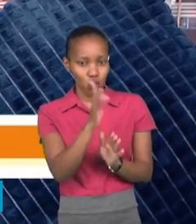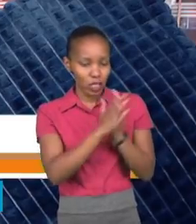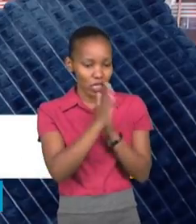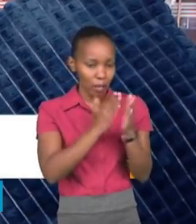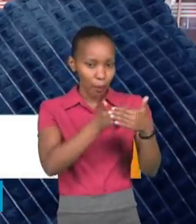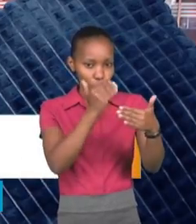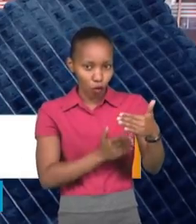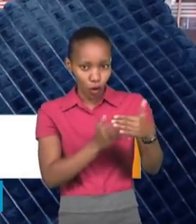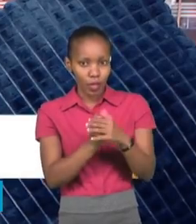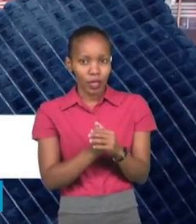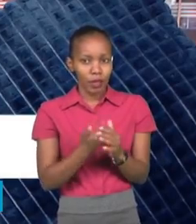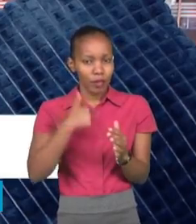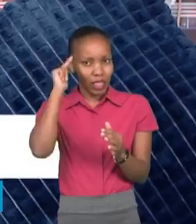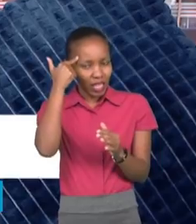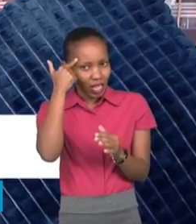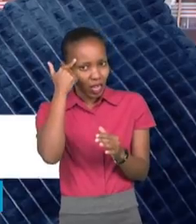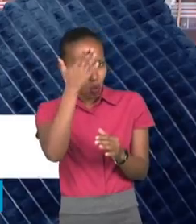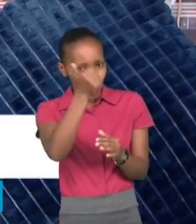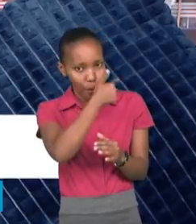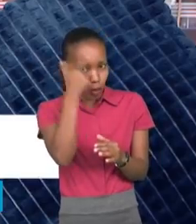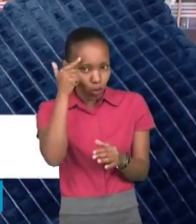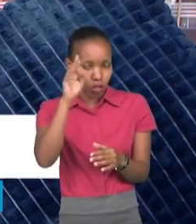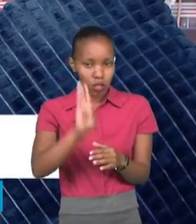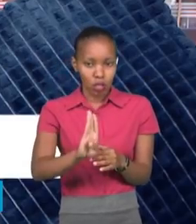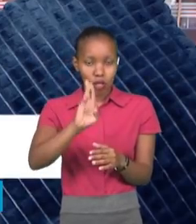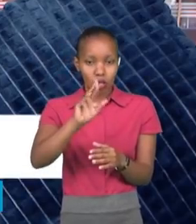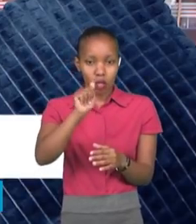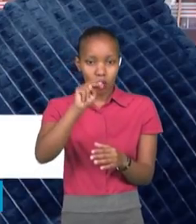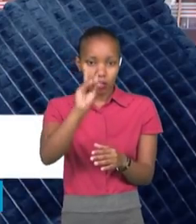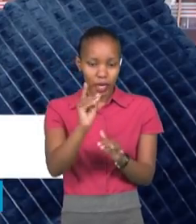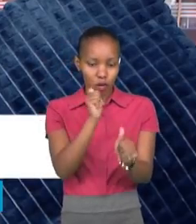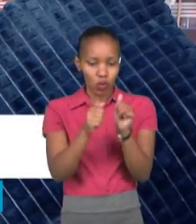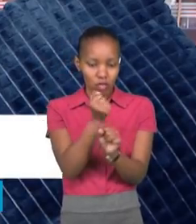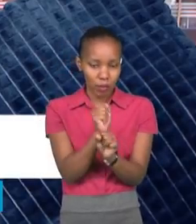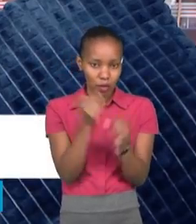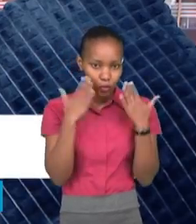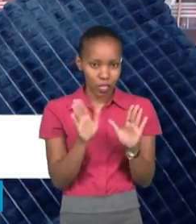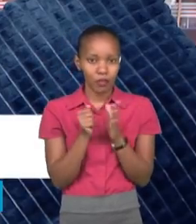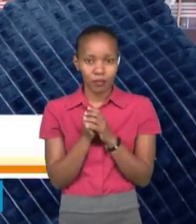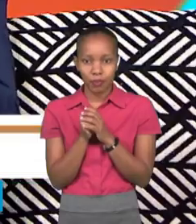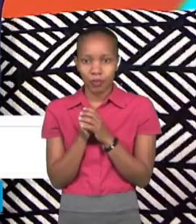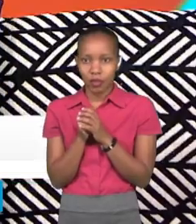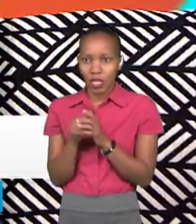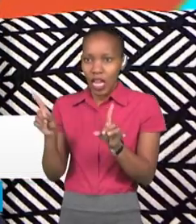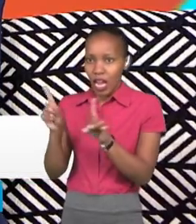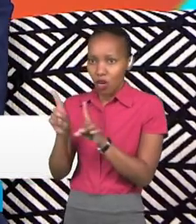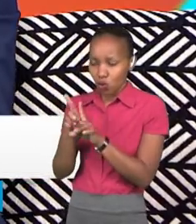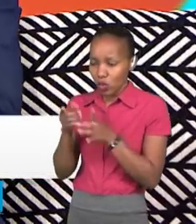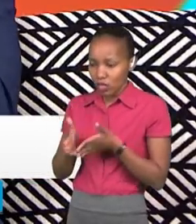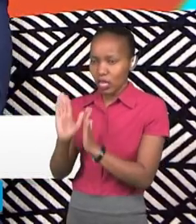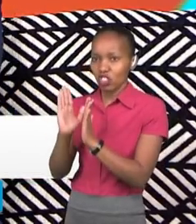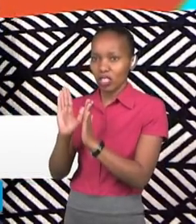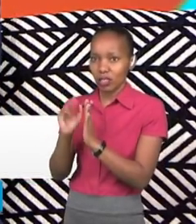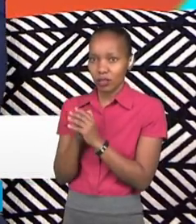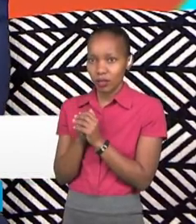before. I think mainly it's because of the brand that we had built over time. And also, right, and also the, even the structures. You guys were